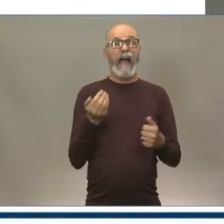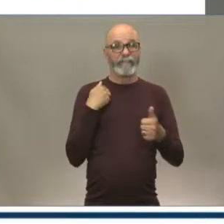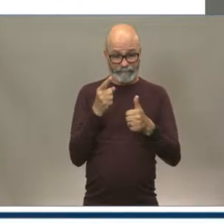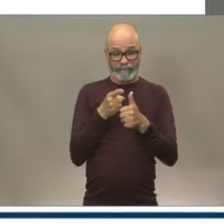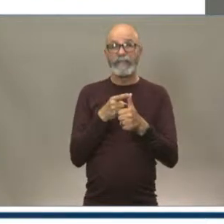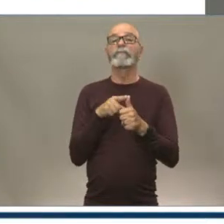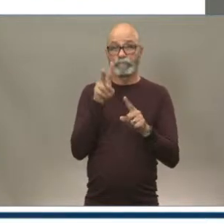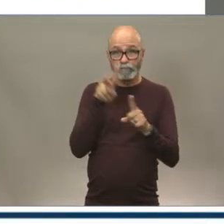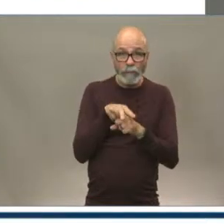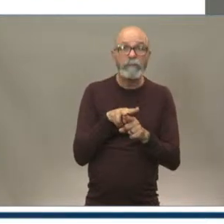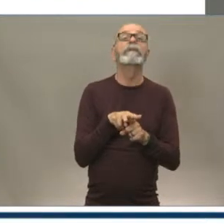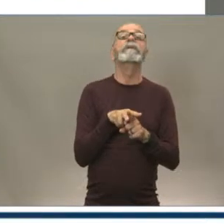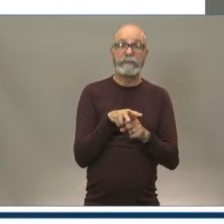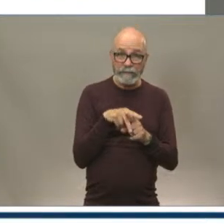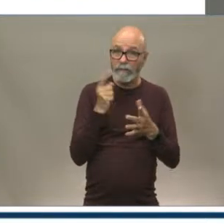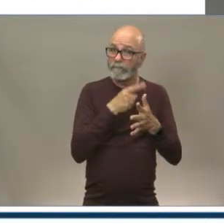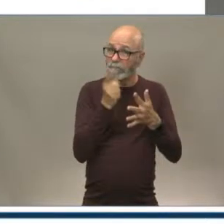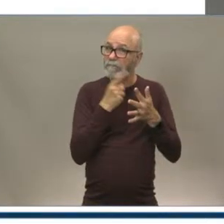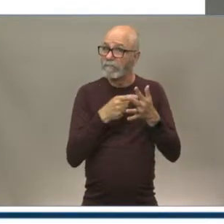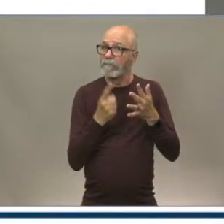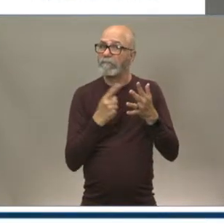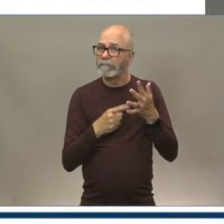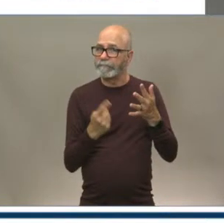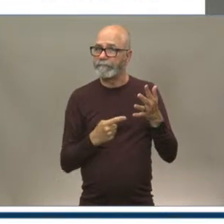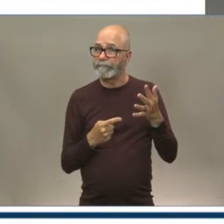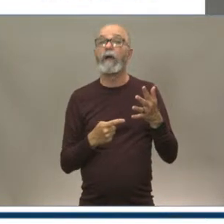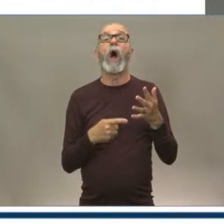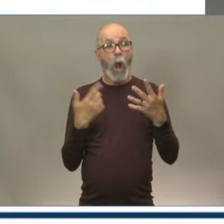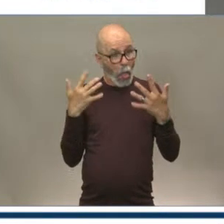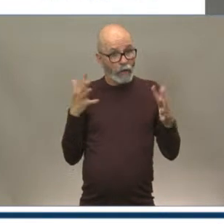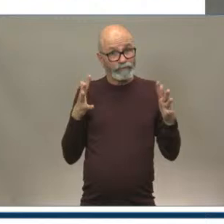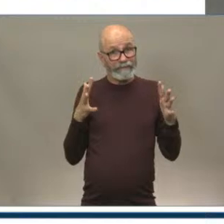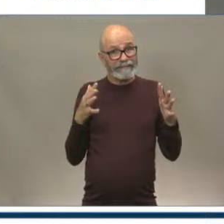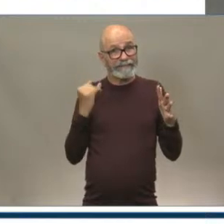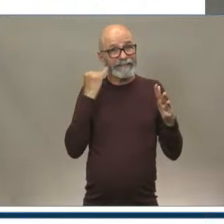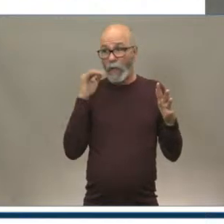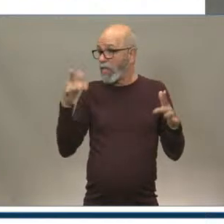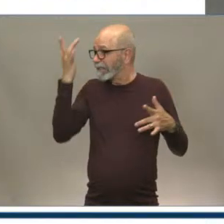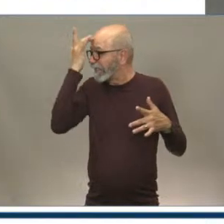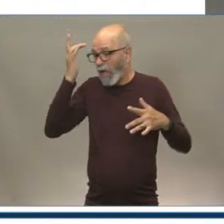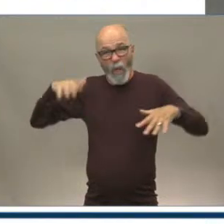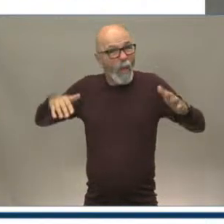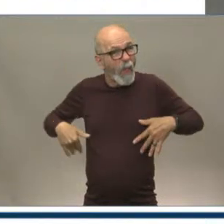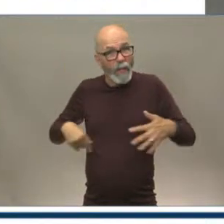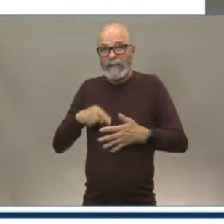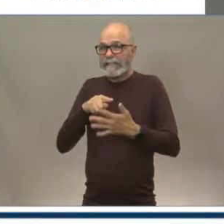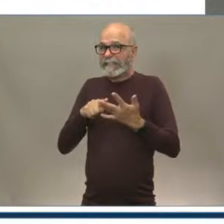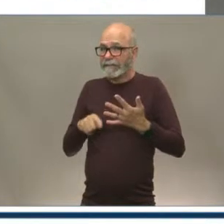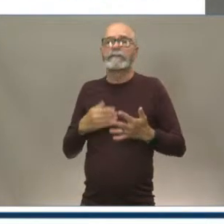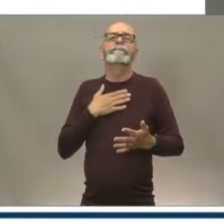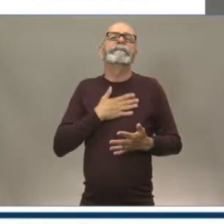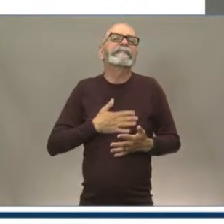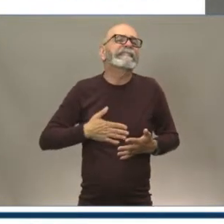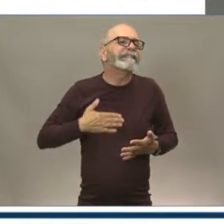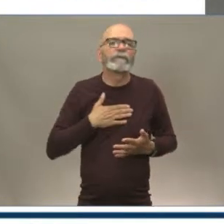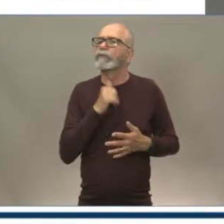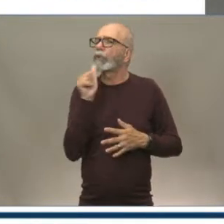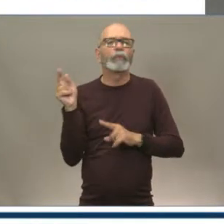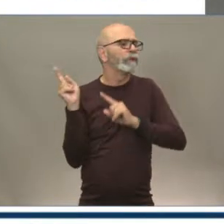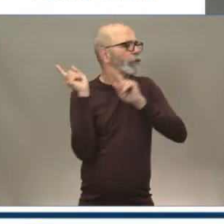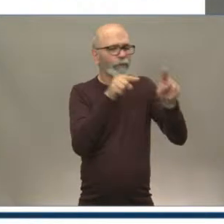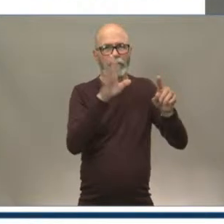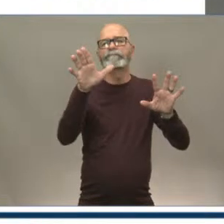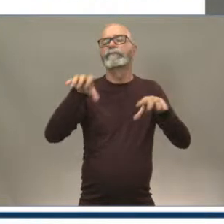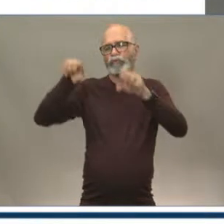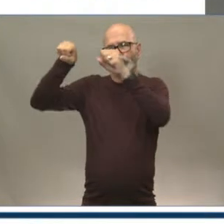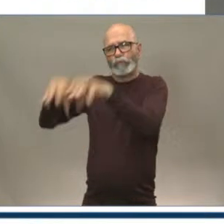then you are asking that you cancel your booking appointment or just do not attend. Anyone in one of the groups